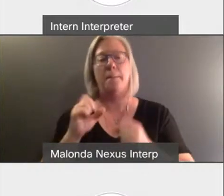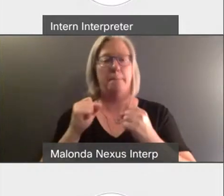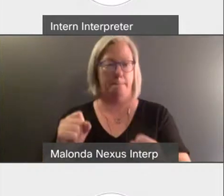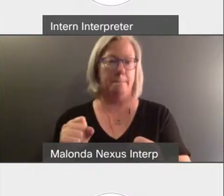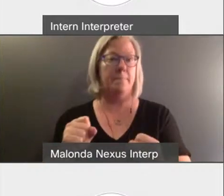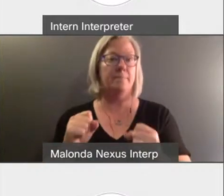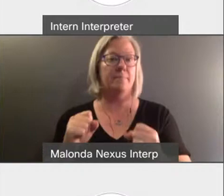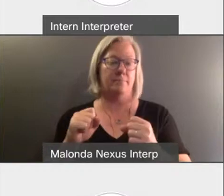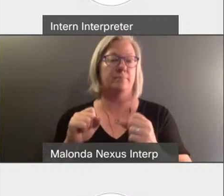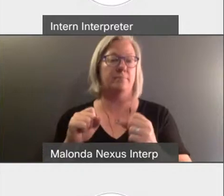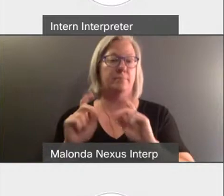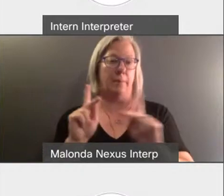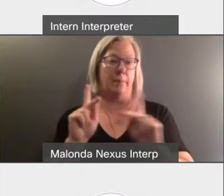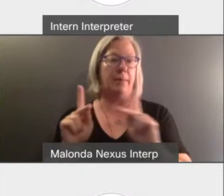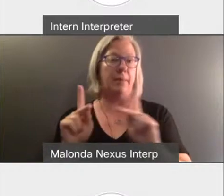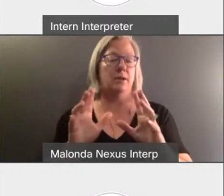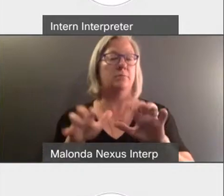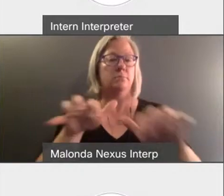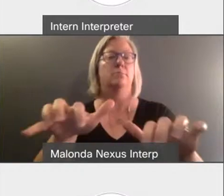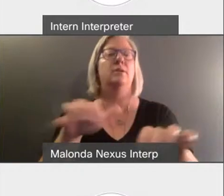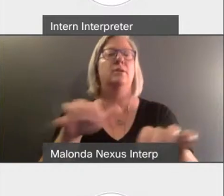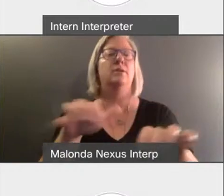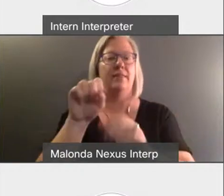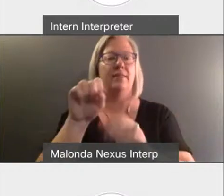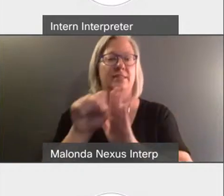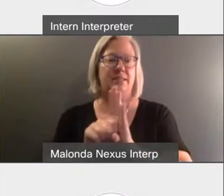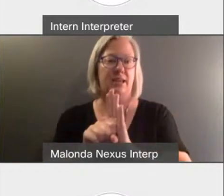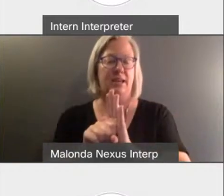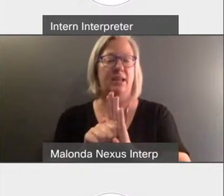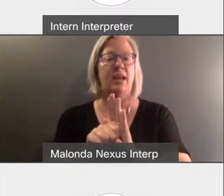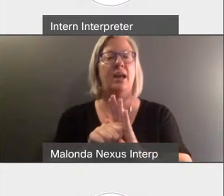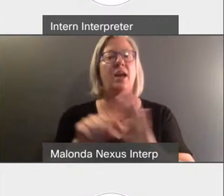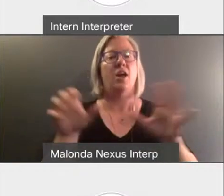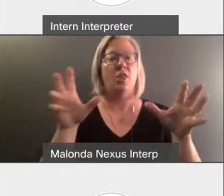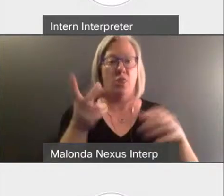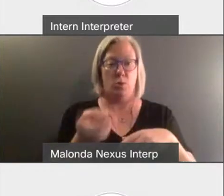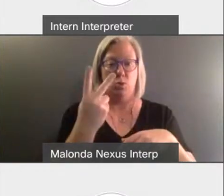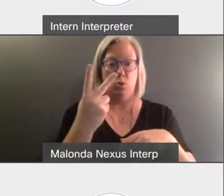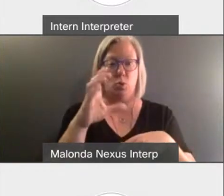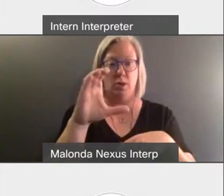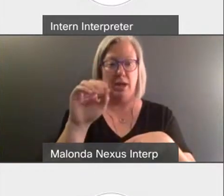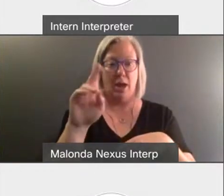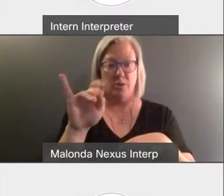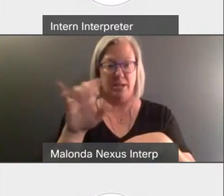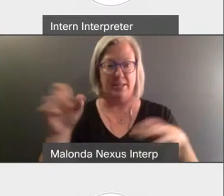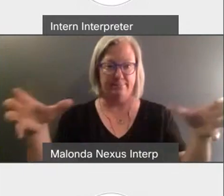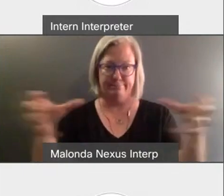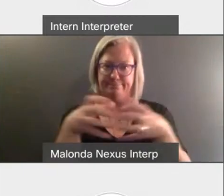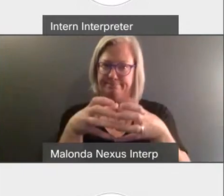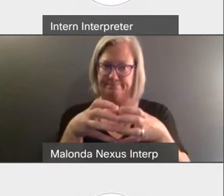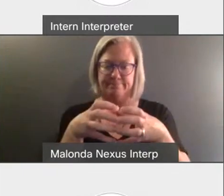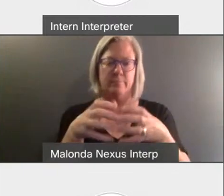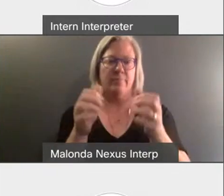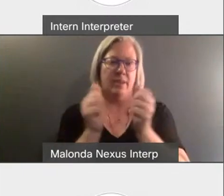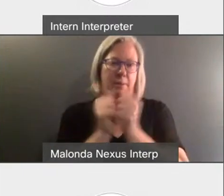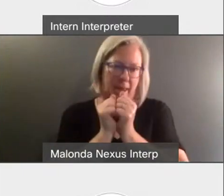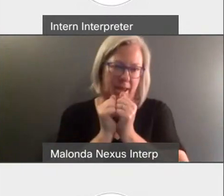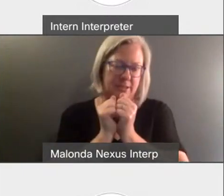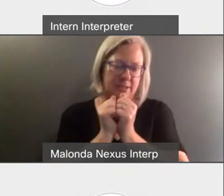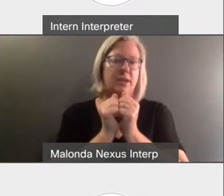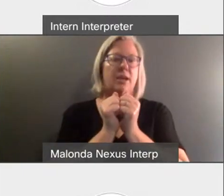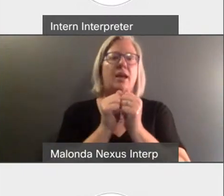populated in the state. The counties are contiguous, compact, geographically similar, and share